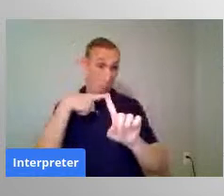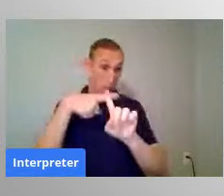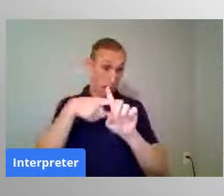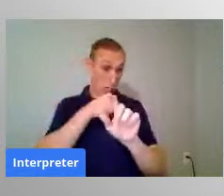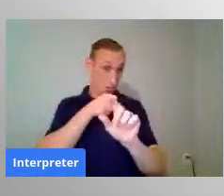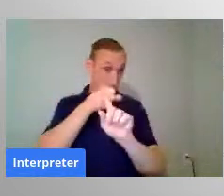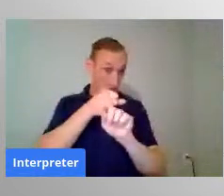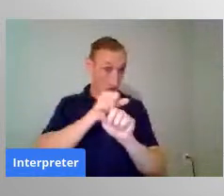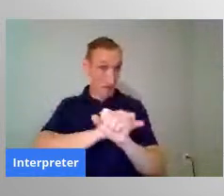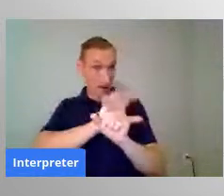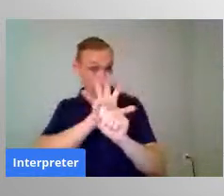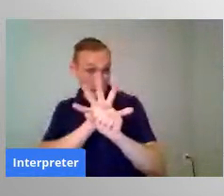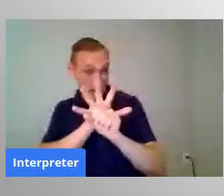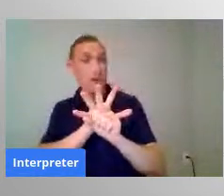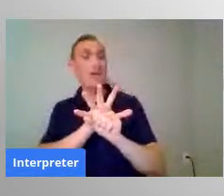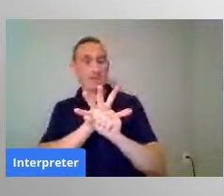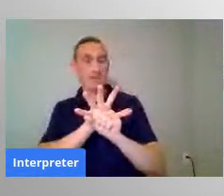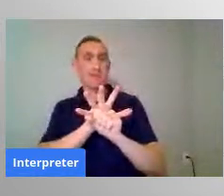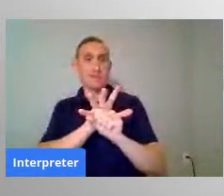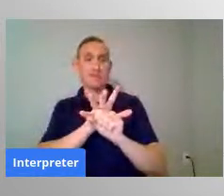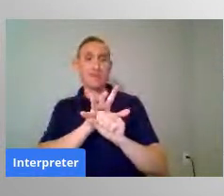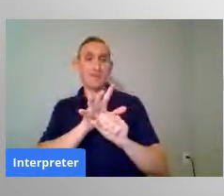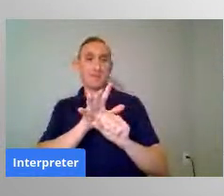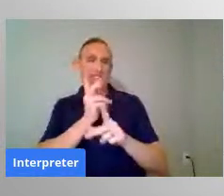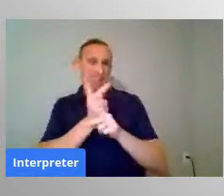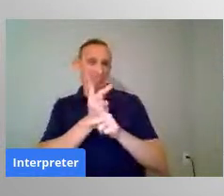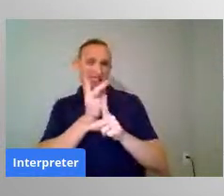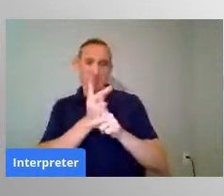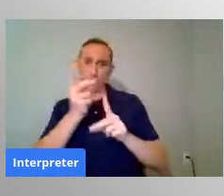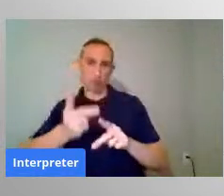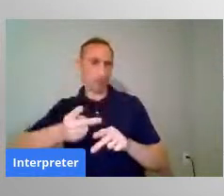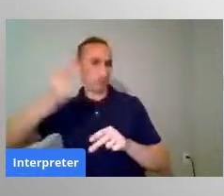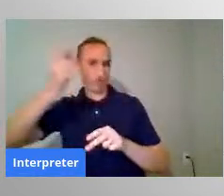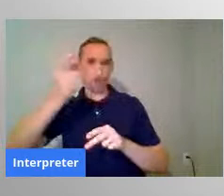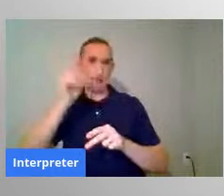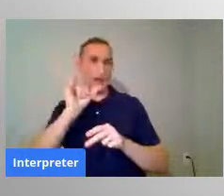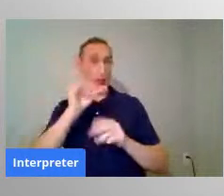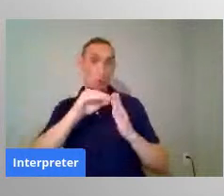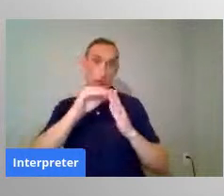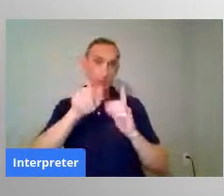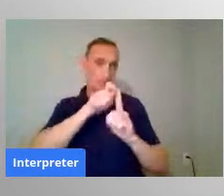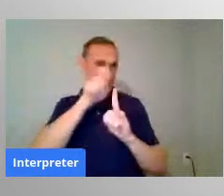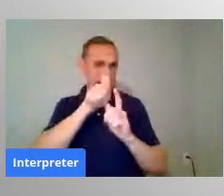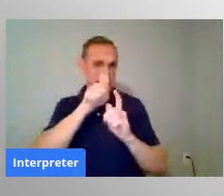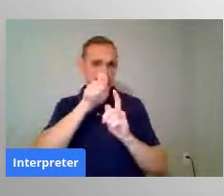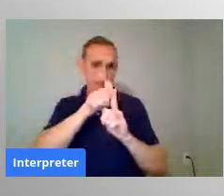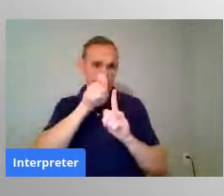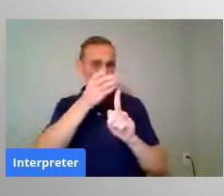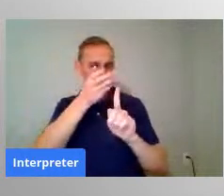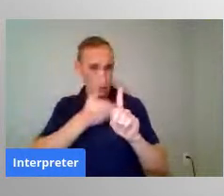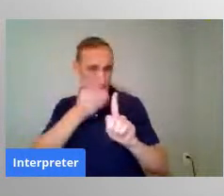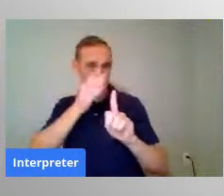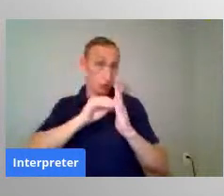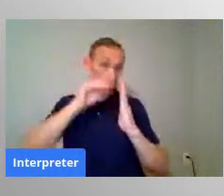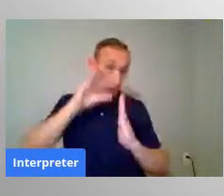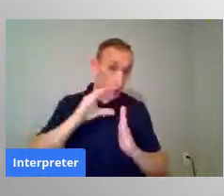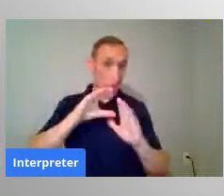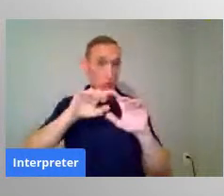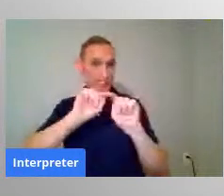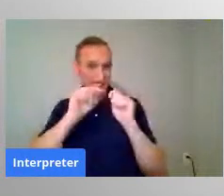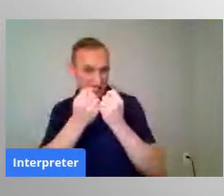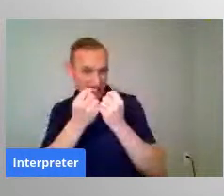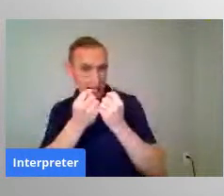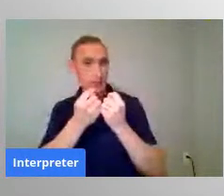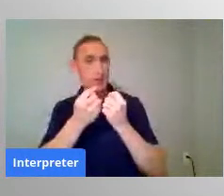are handled. Those students and those teams are quarantined. The individuals are in isolation. Anyone that